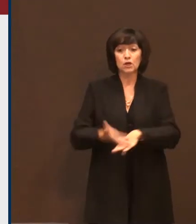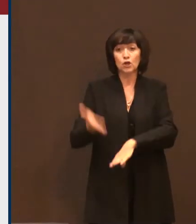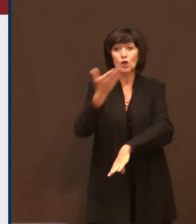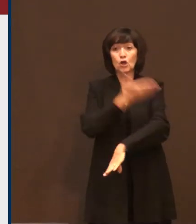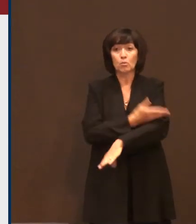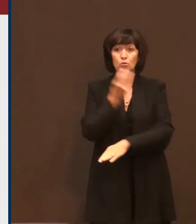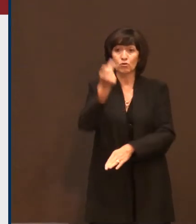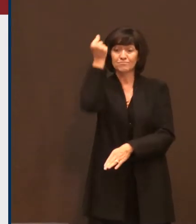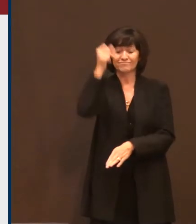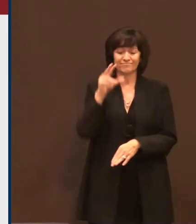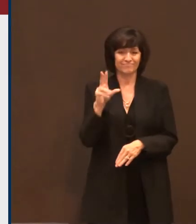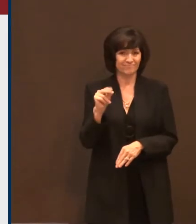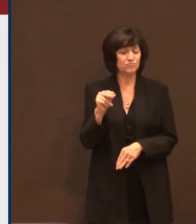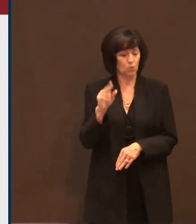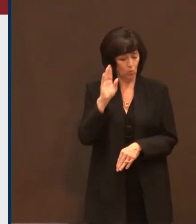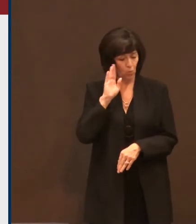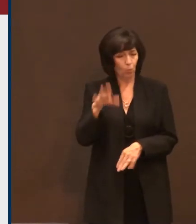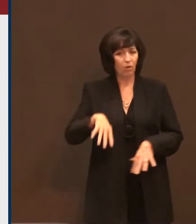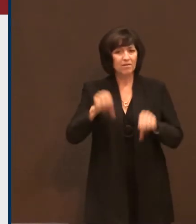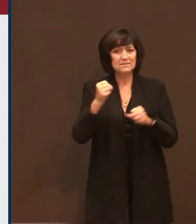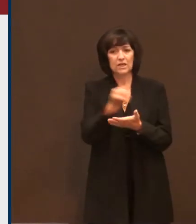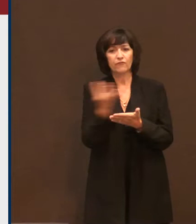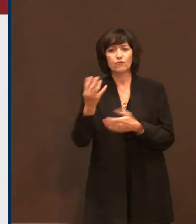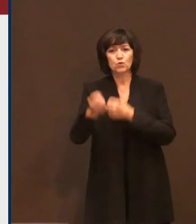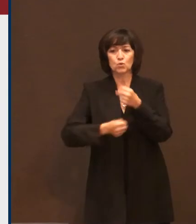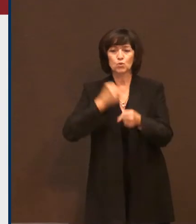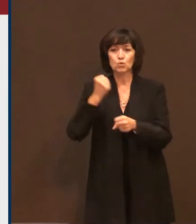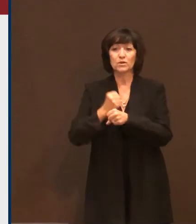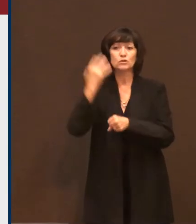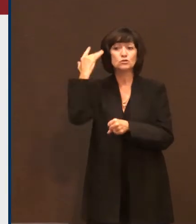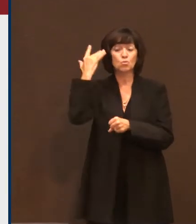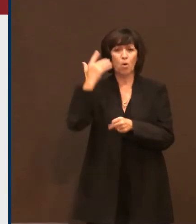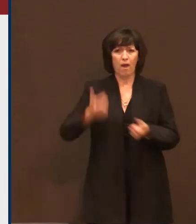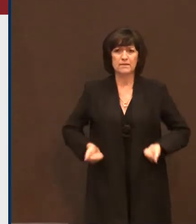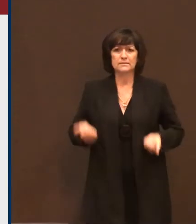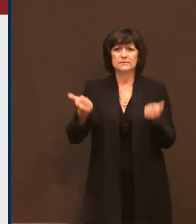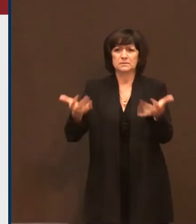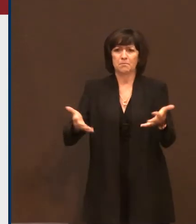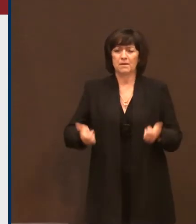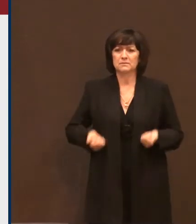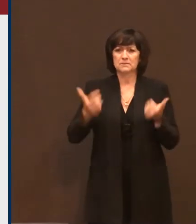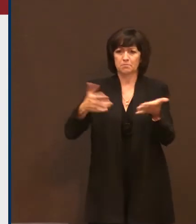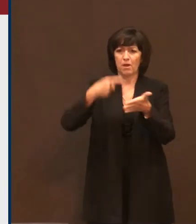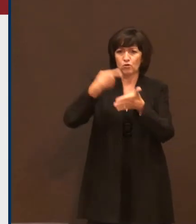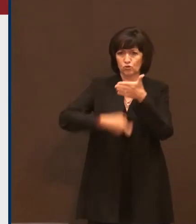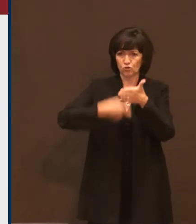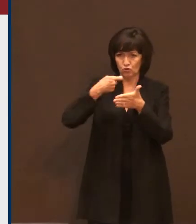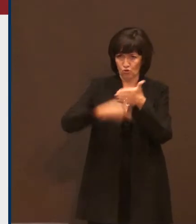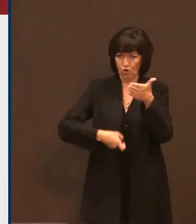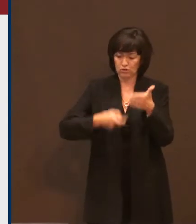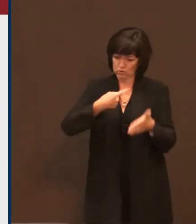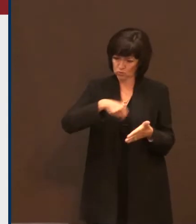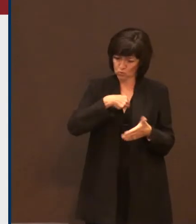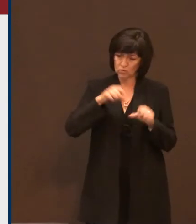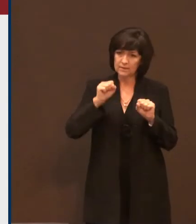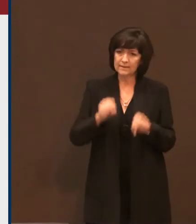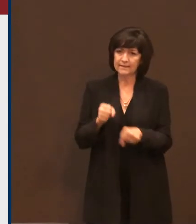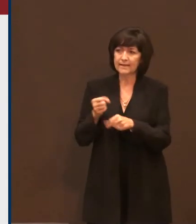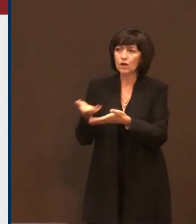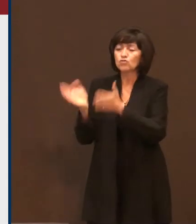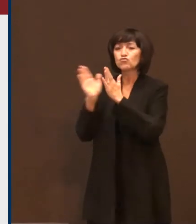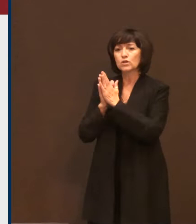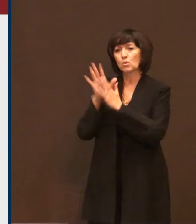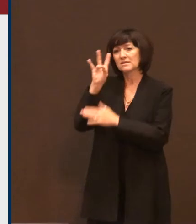Stafford Act disaster declaration, which provides us the ability to request 75% reimbursement